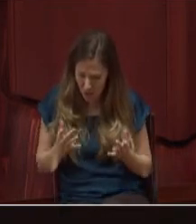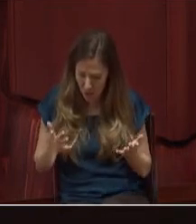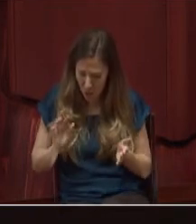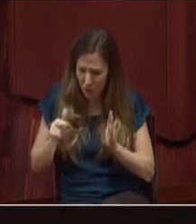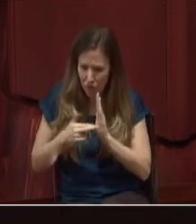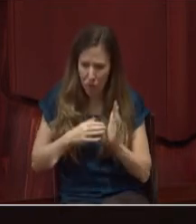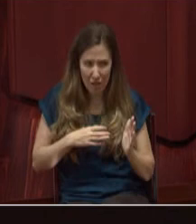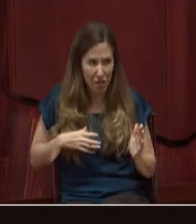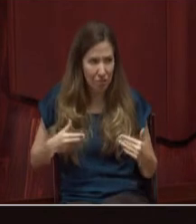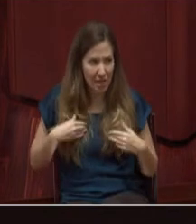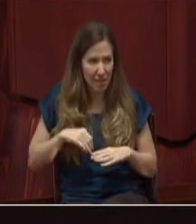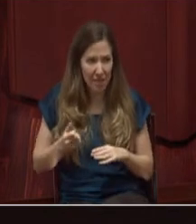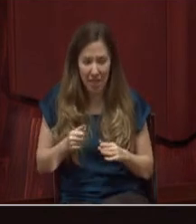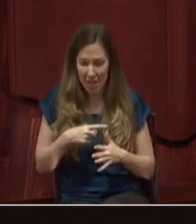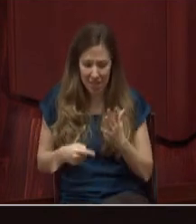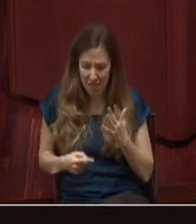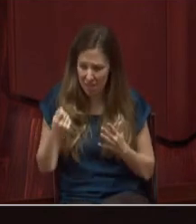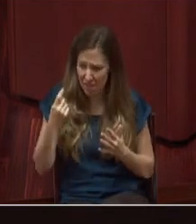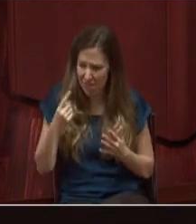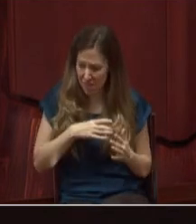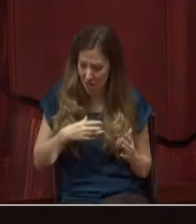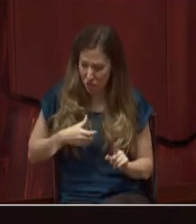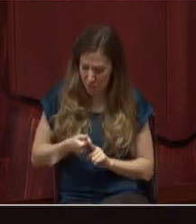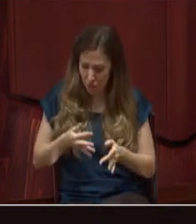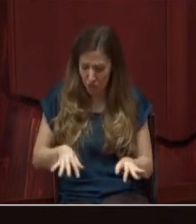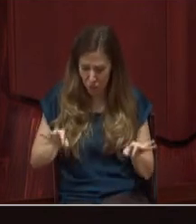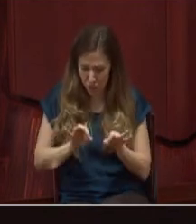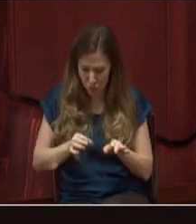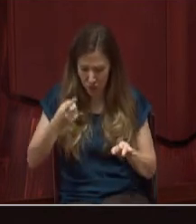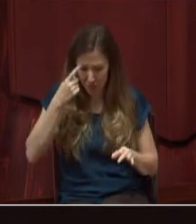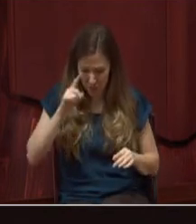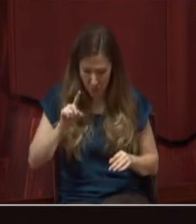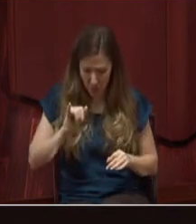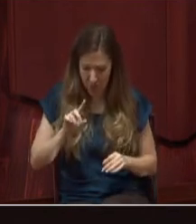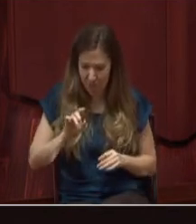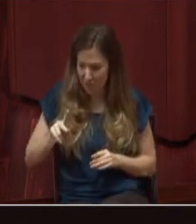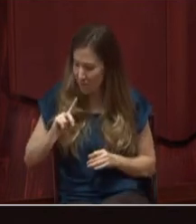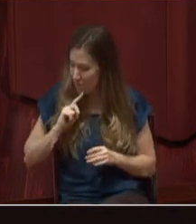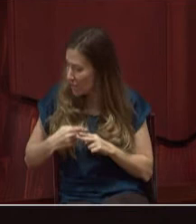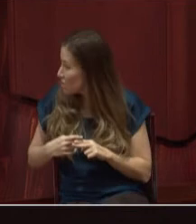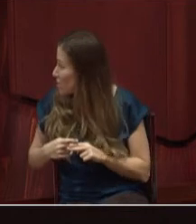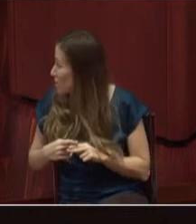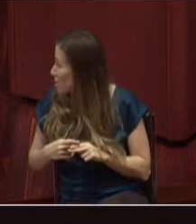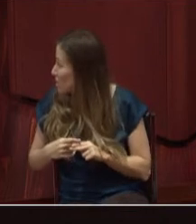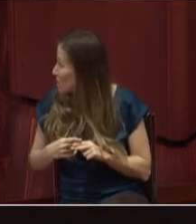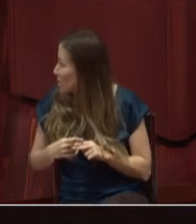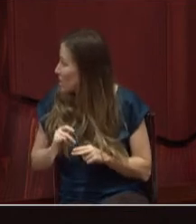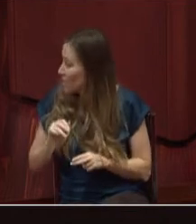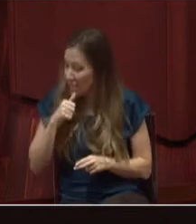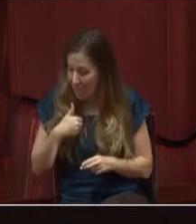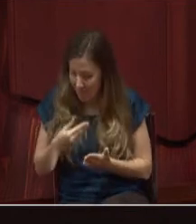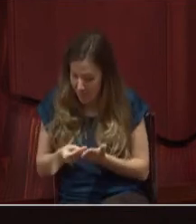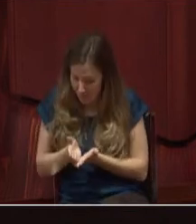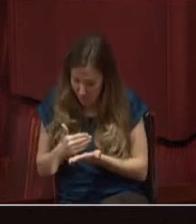Congress play in any of this? I mean, because Congress was crucial for, as Dick pointed out, if they didn't give the budget, if they didn't have the money,